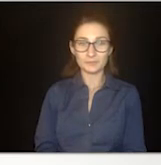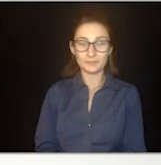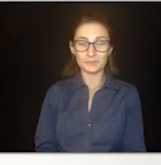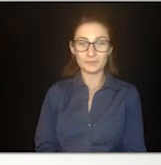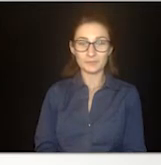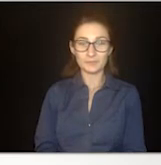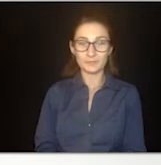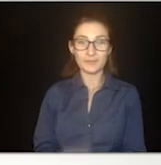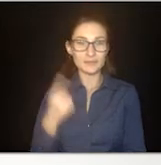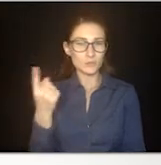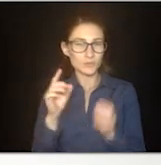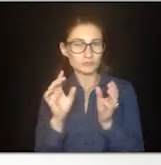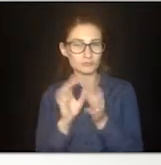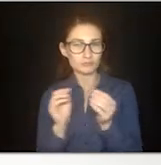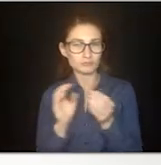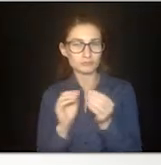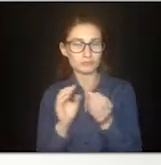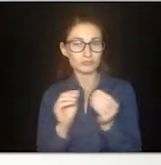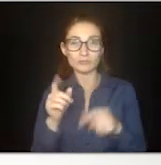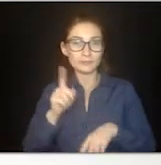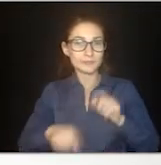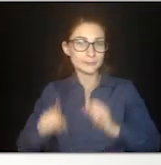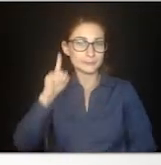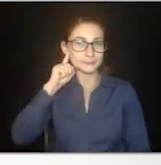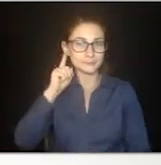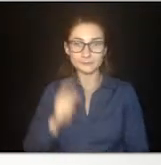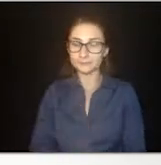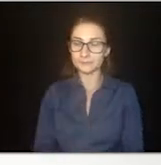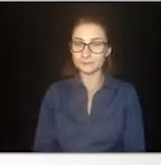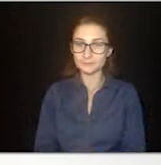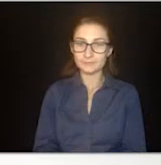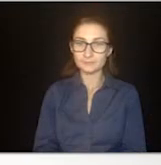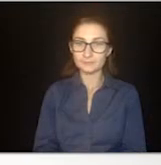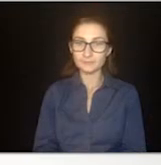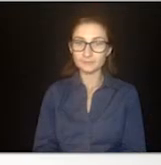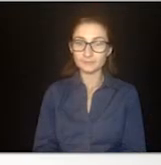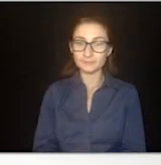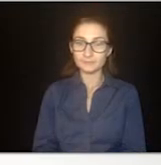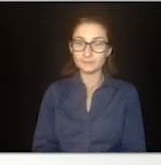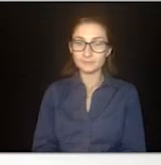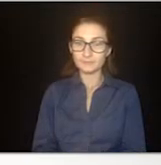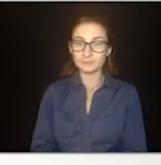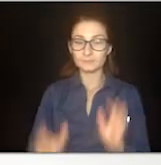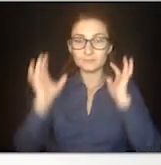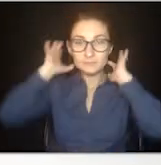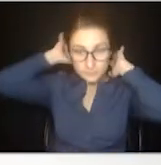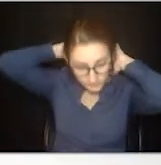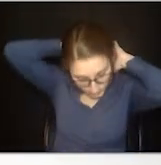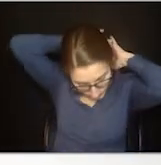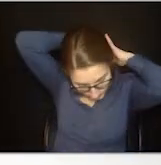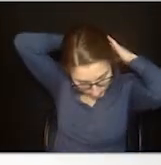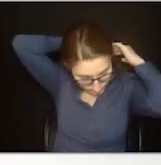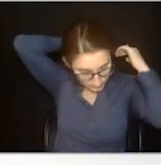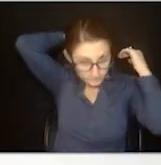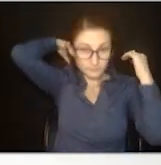And we're going to see a lot more about Freddie. So Yes. remember that too. We're going to build on